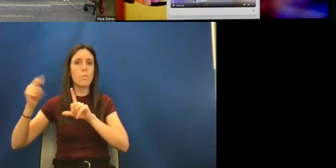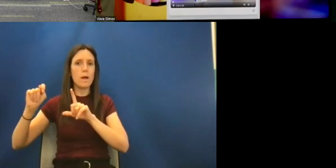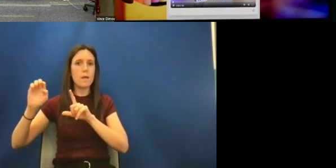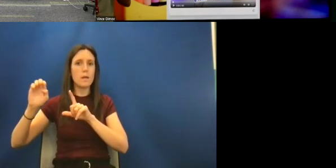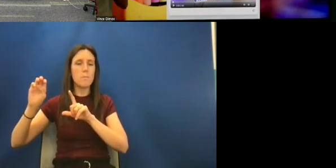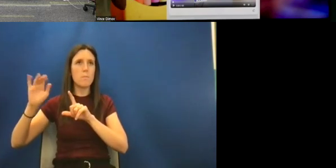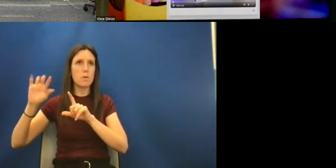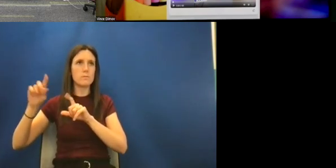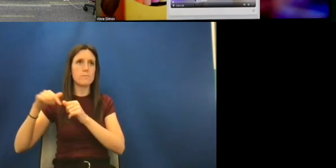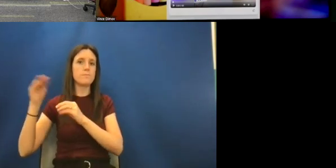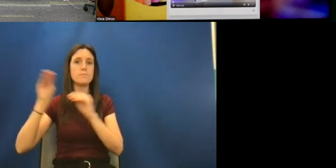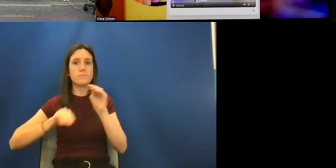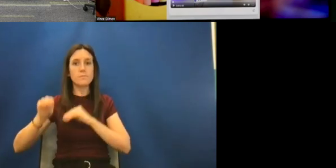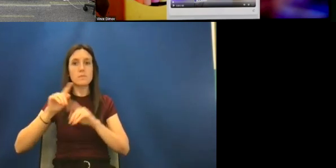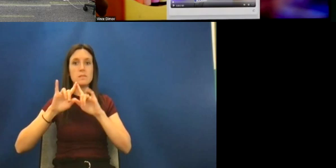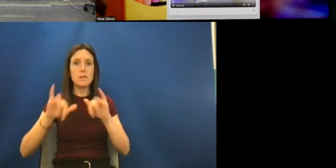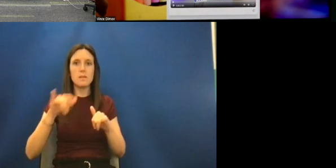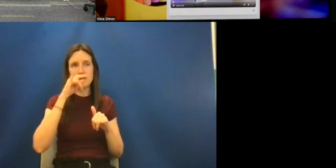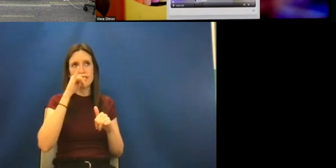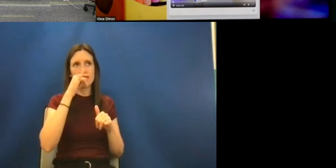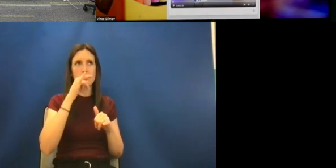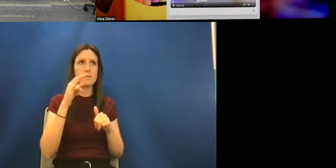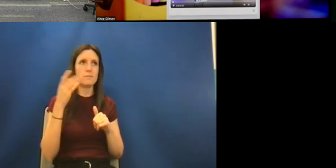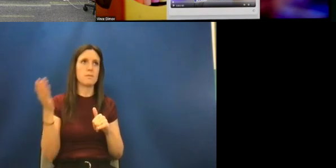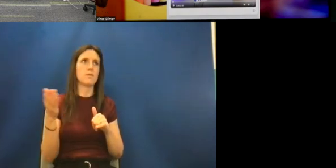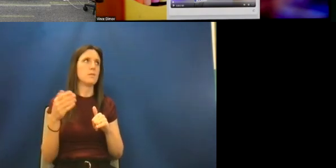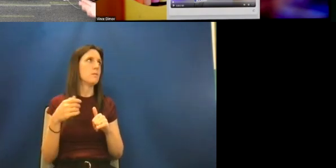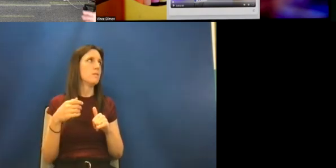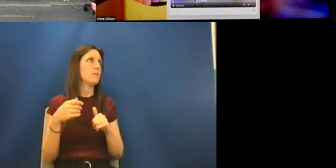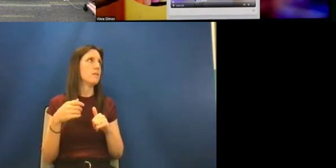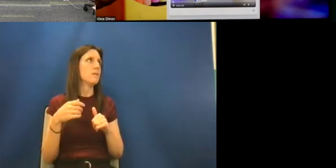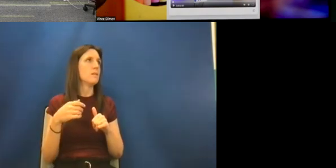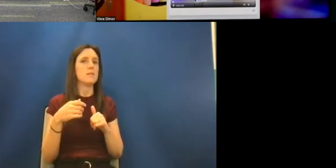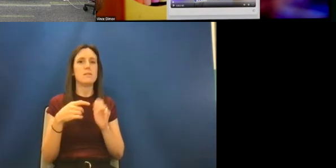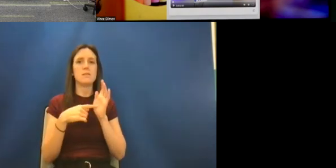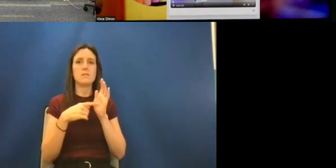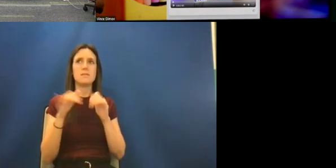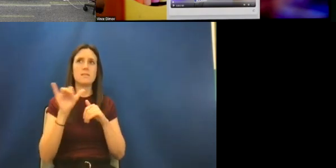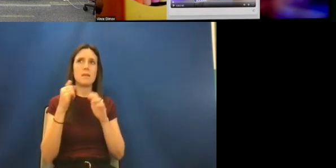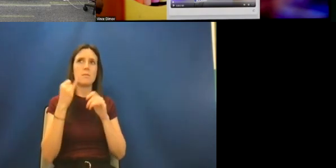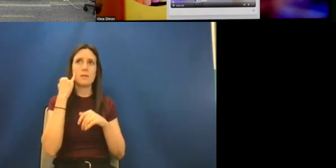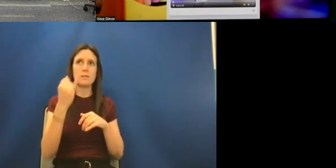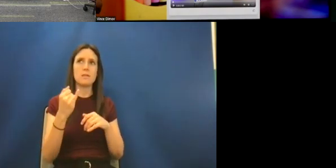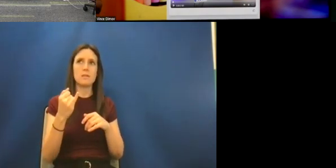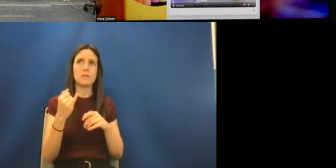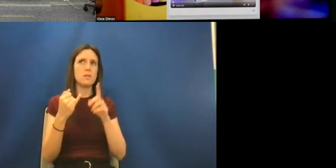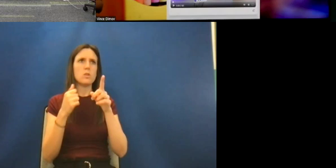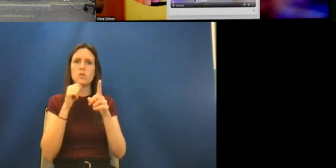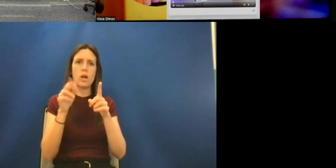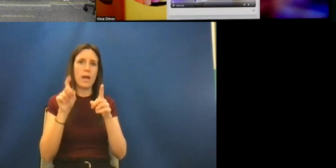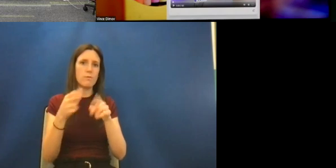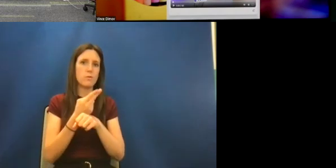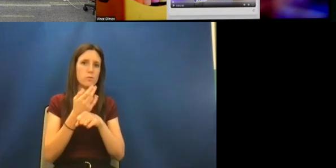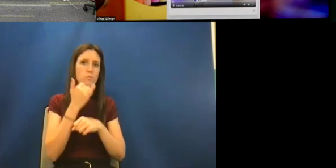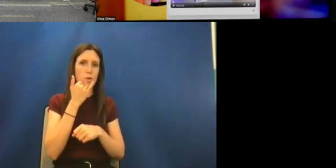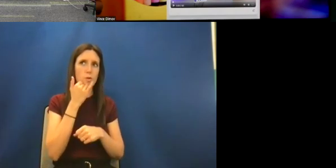and move it around and stuff while the students are right there together, kind of like you're on a smart board in the classroom. On my phone and then putting my phone to the Right. camera.